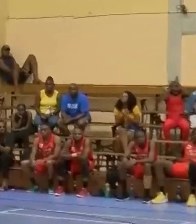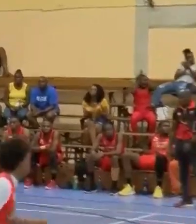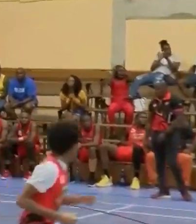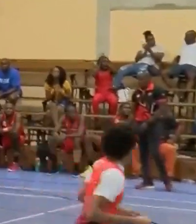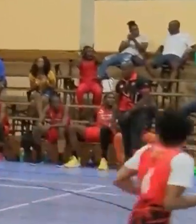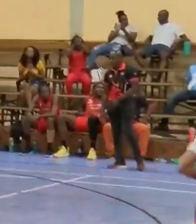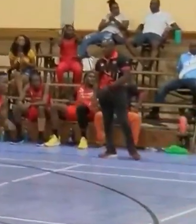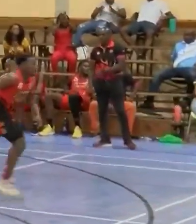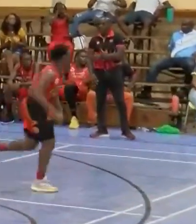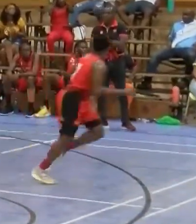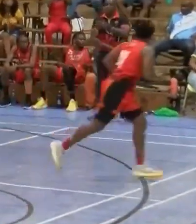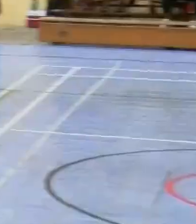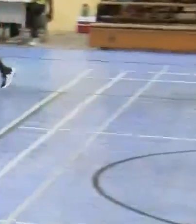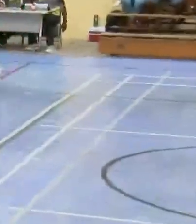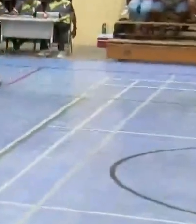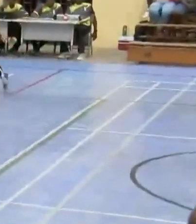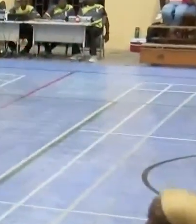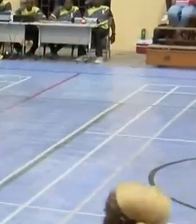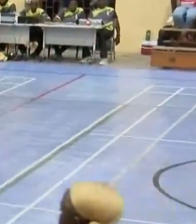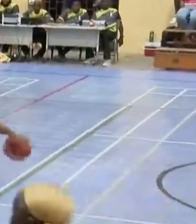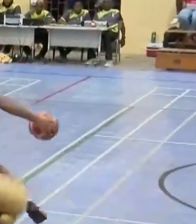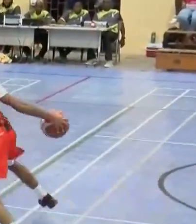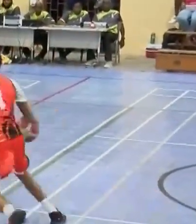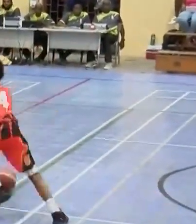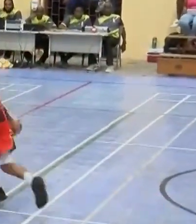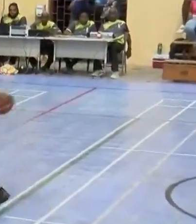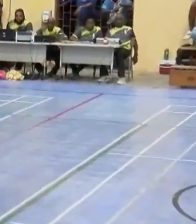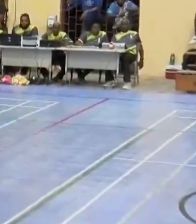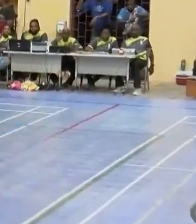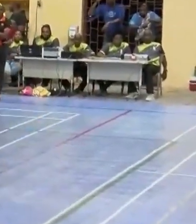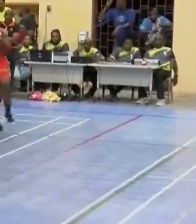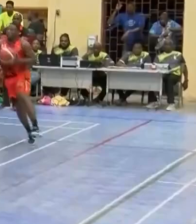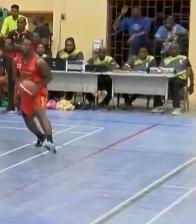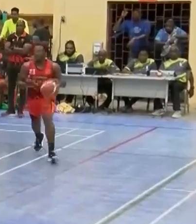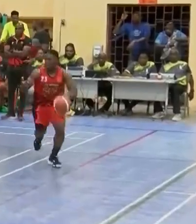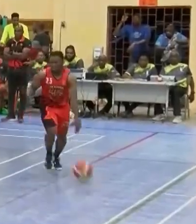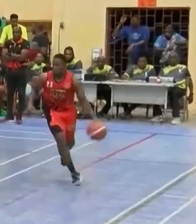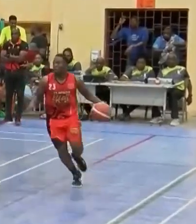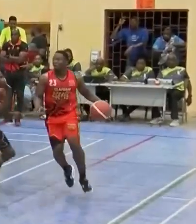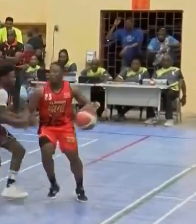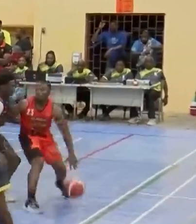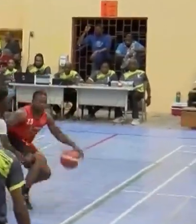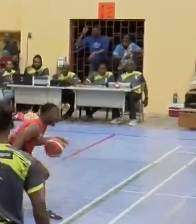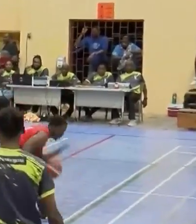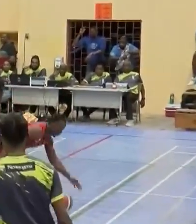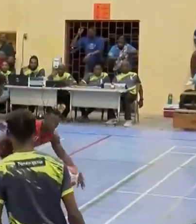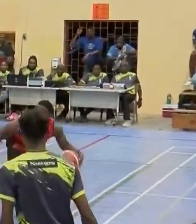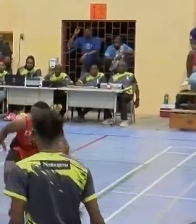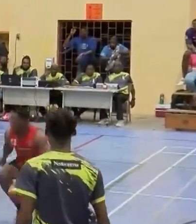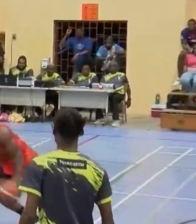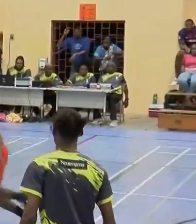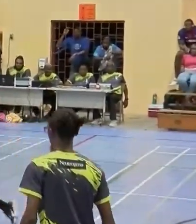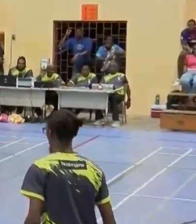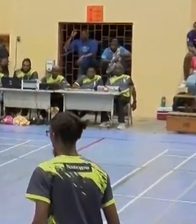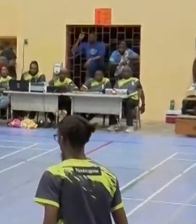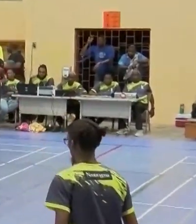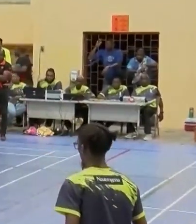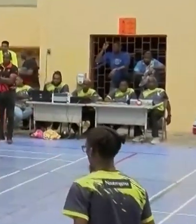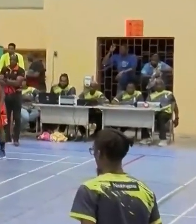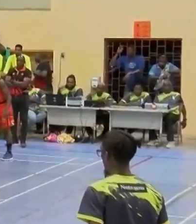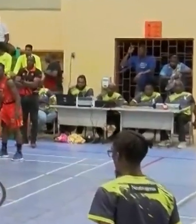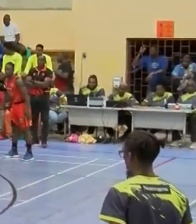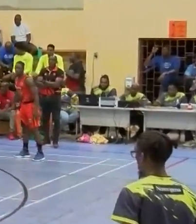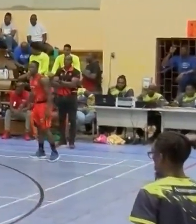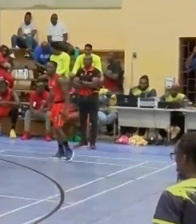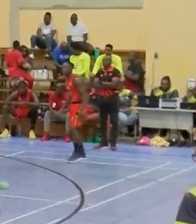in his 17 points. Marsh, on the other hand, shot 36%, but that was greatly reduced because of 0